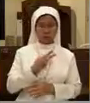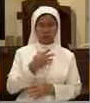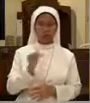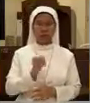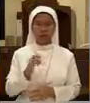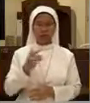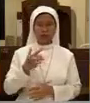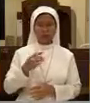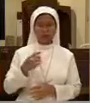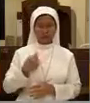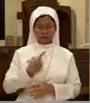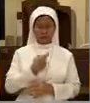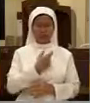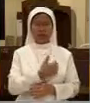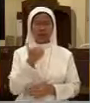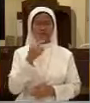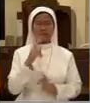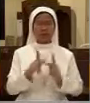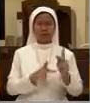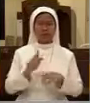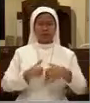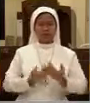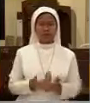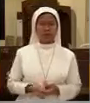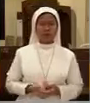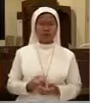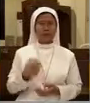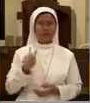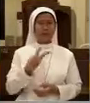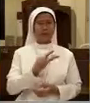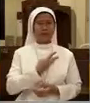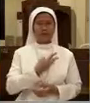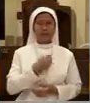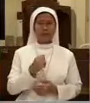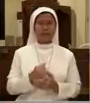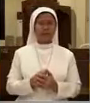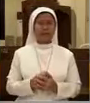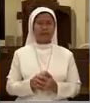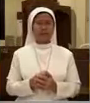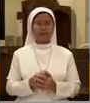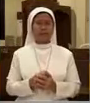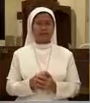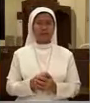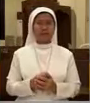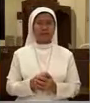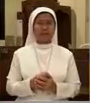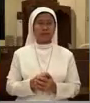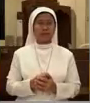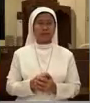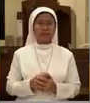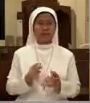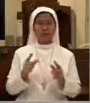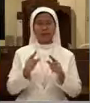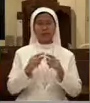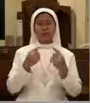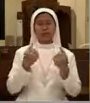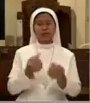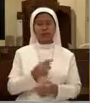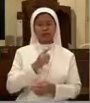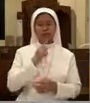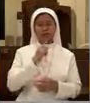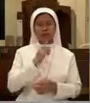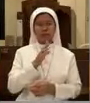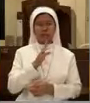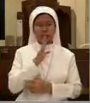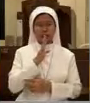Hindi. Sabi nga ni Jesus, we are sending you as lambs or doves in the